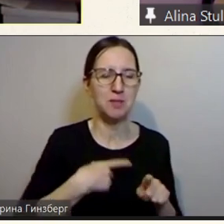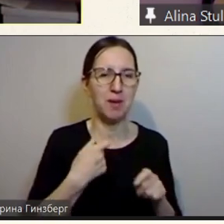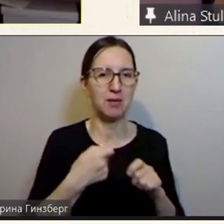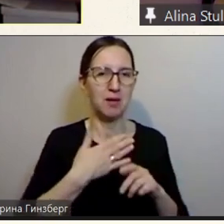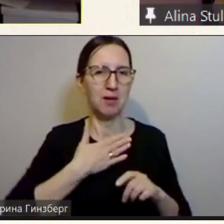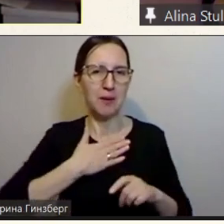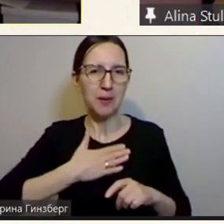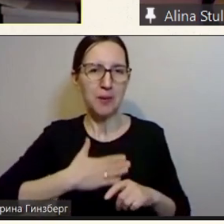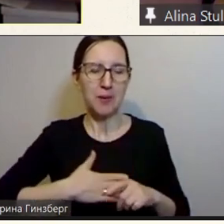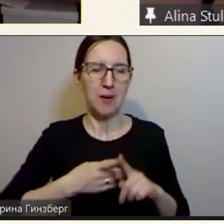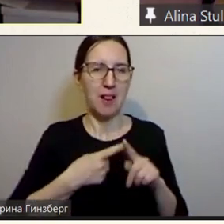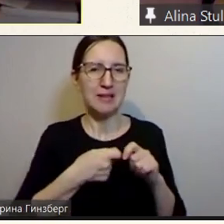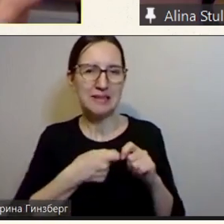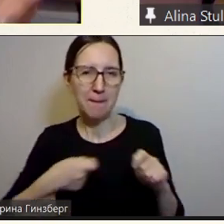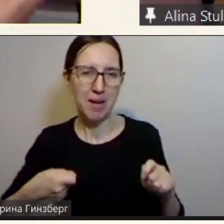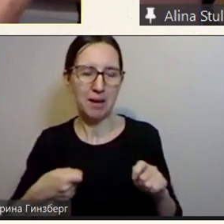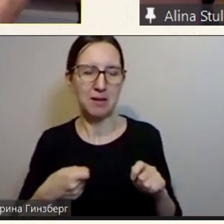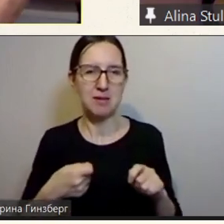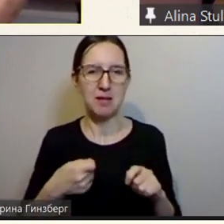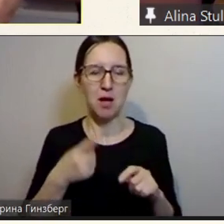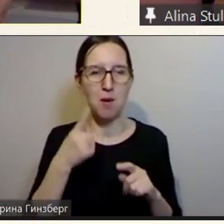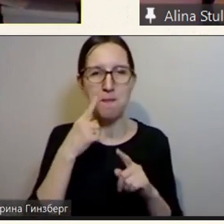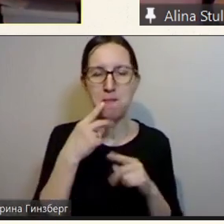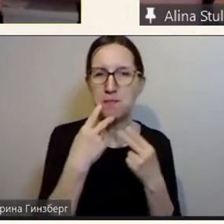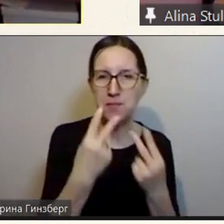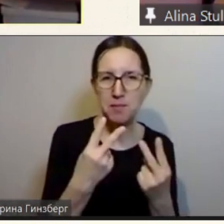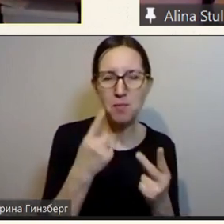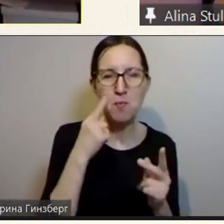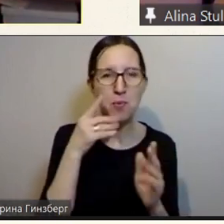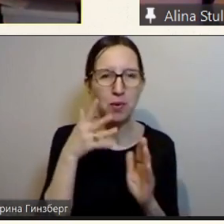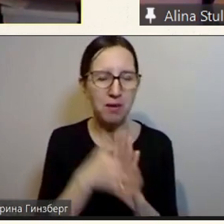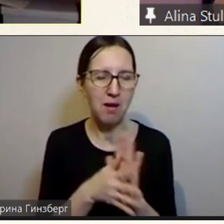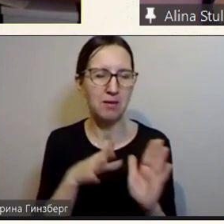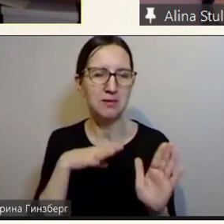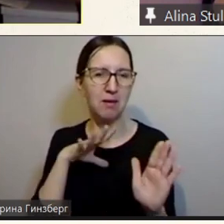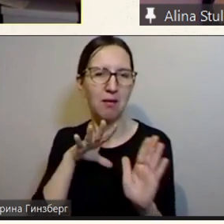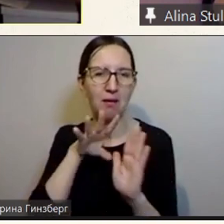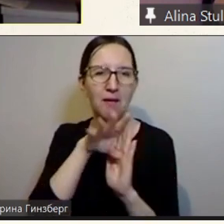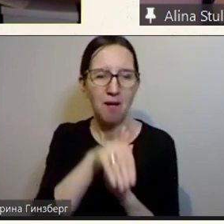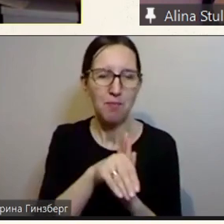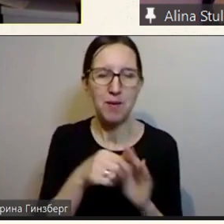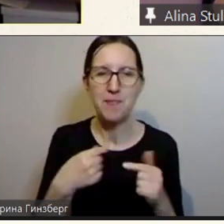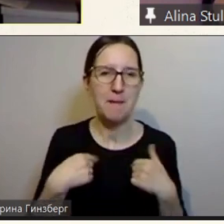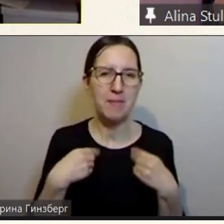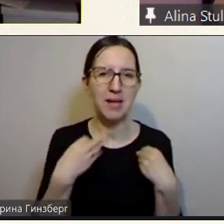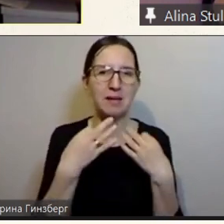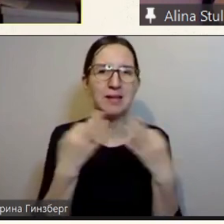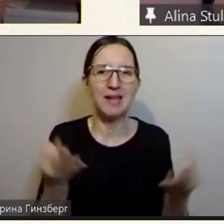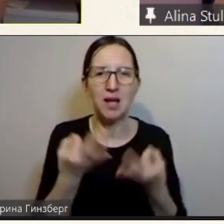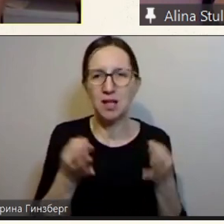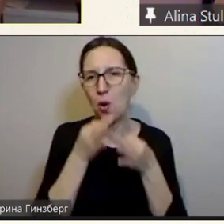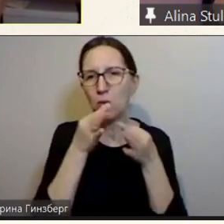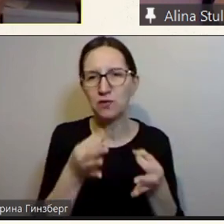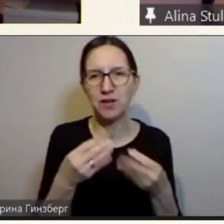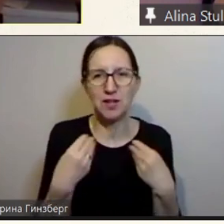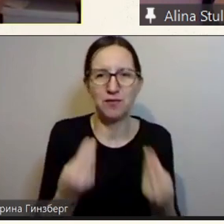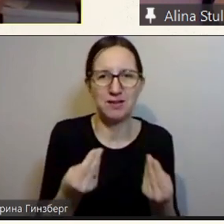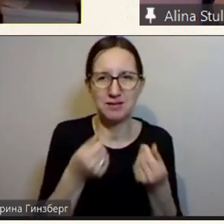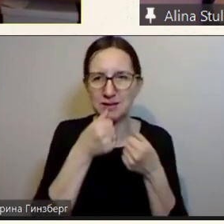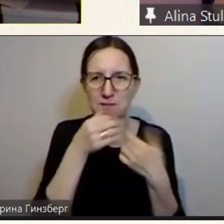seeing. You know, we don't provide answers, you know, maybe many more